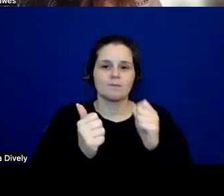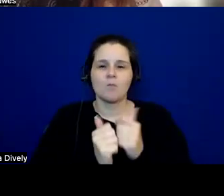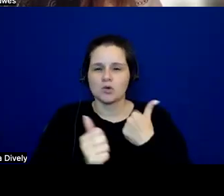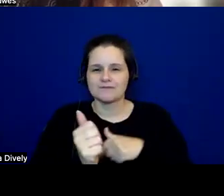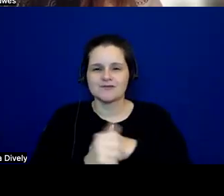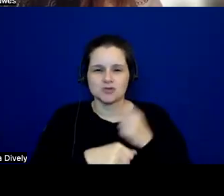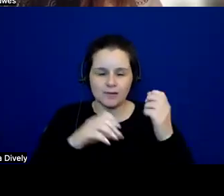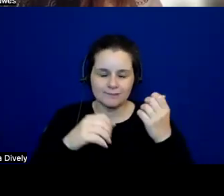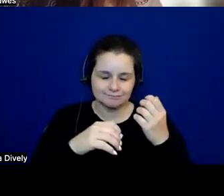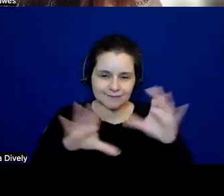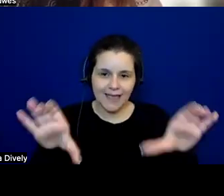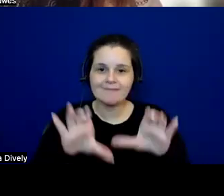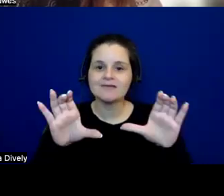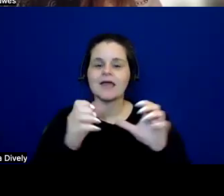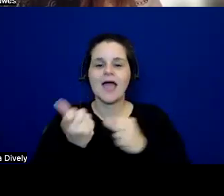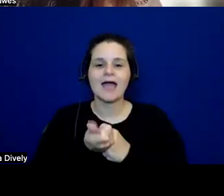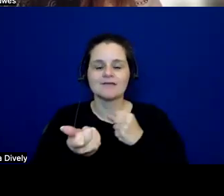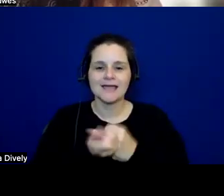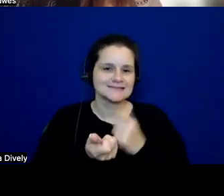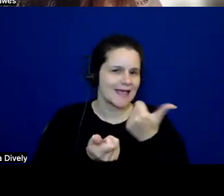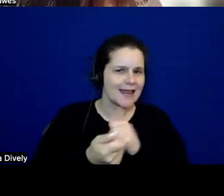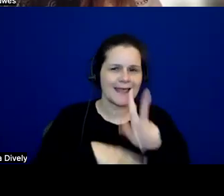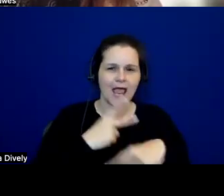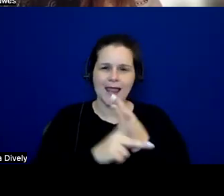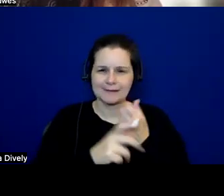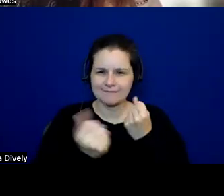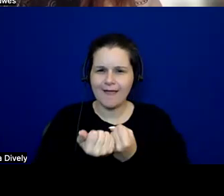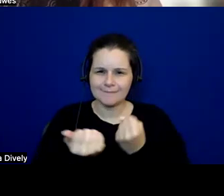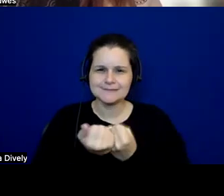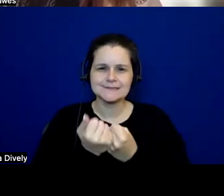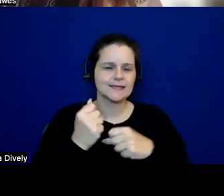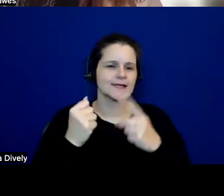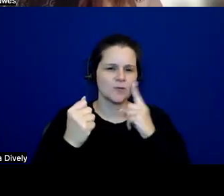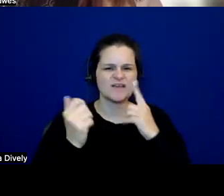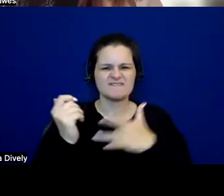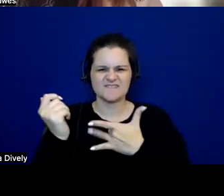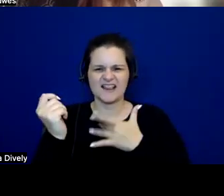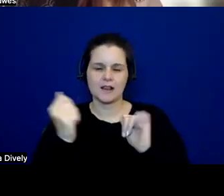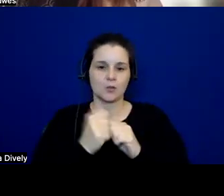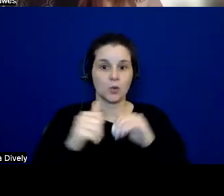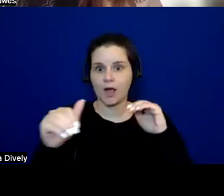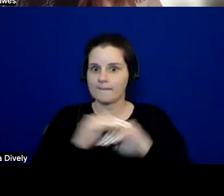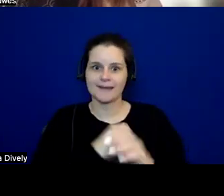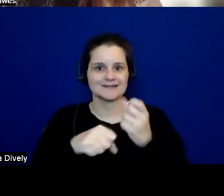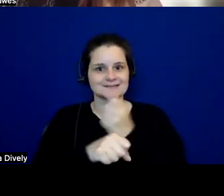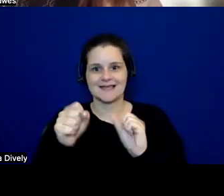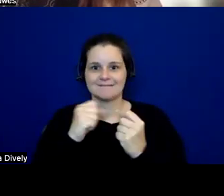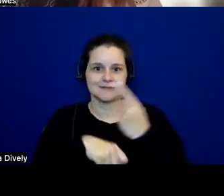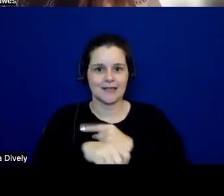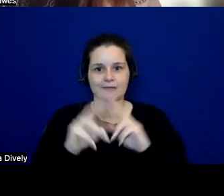have done any type of advocacy kind of have a feeling like sometimes, oh, you know, we'll come in and we'll save the day.